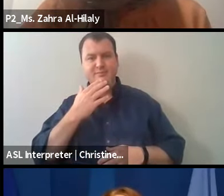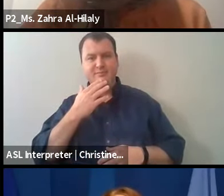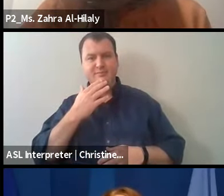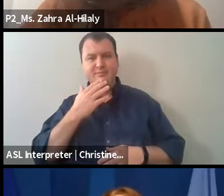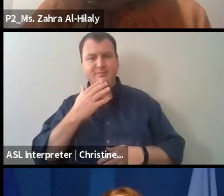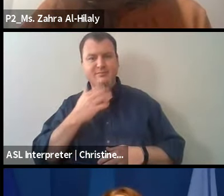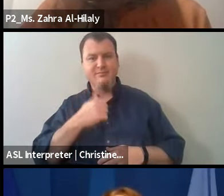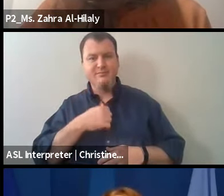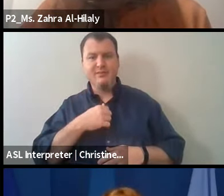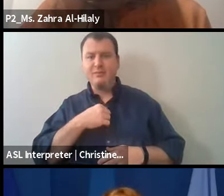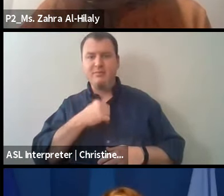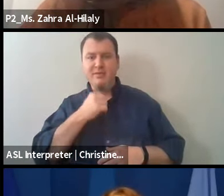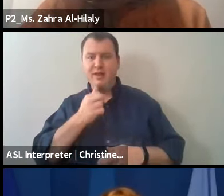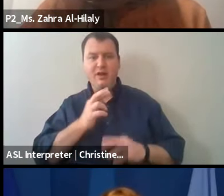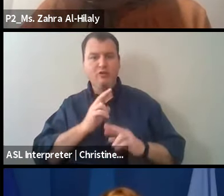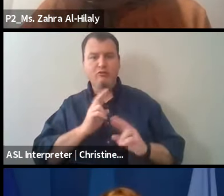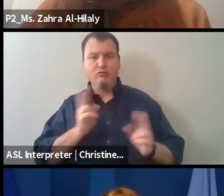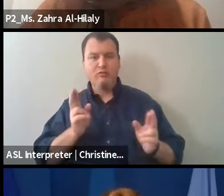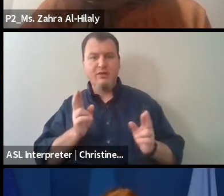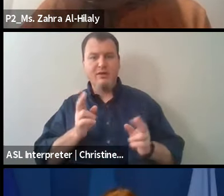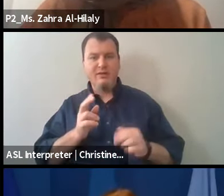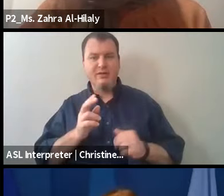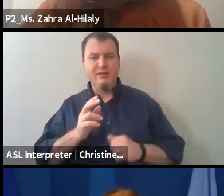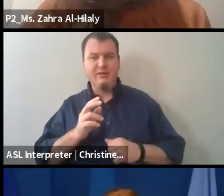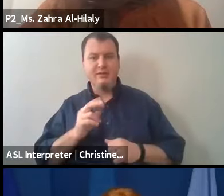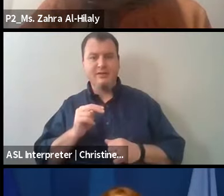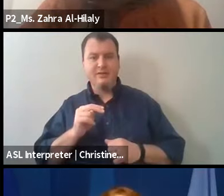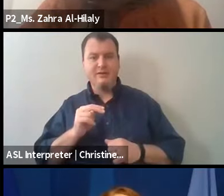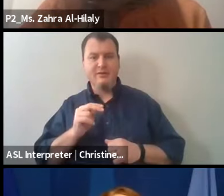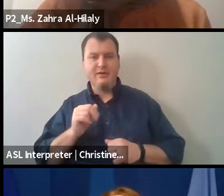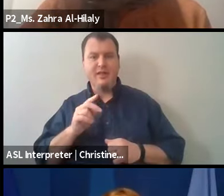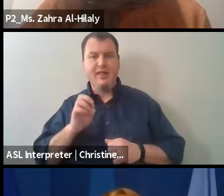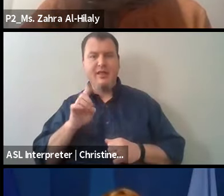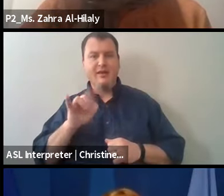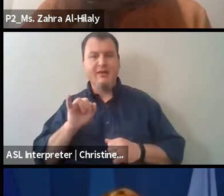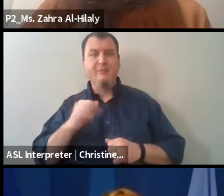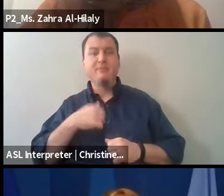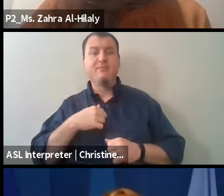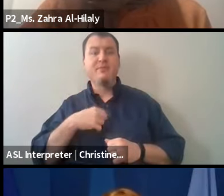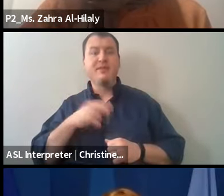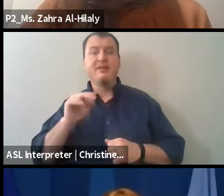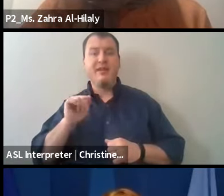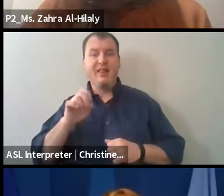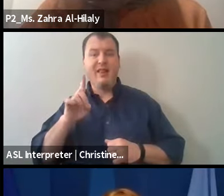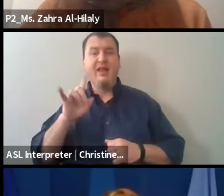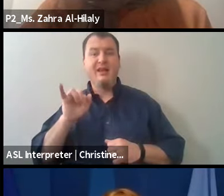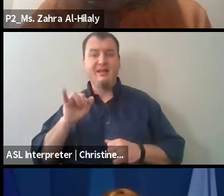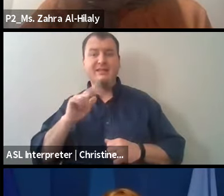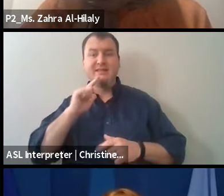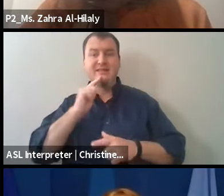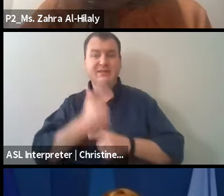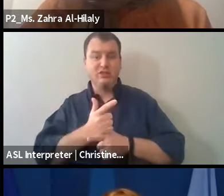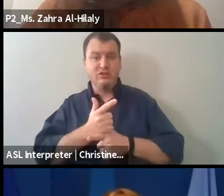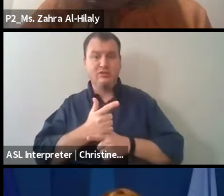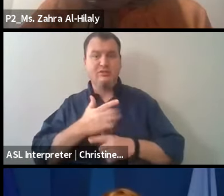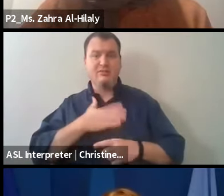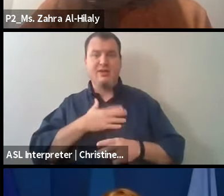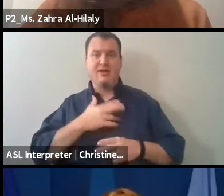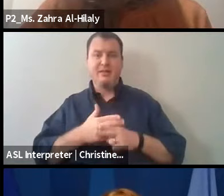I am not a lady. I am Naledi's sister. My name is